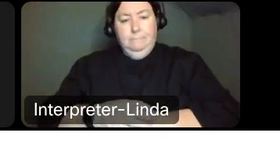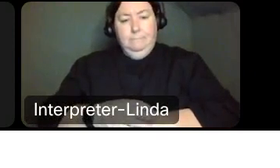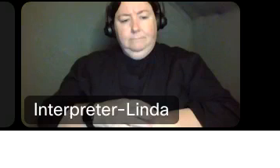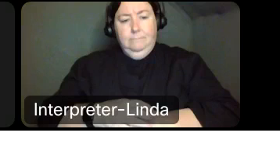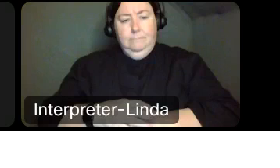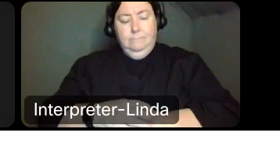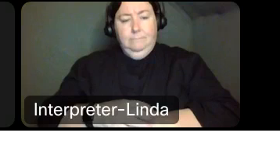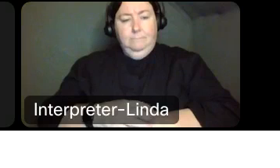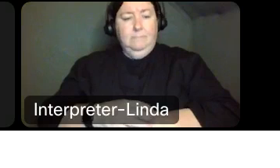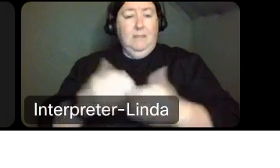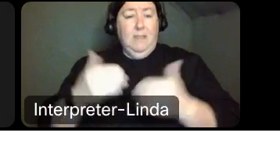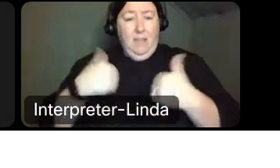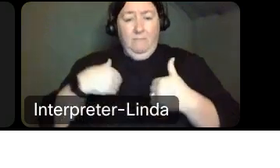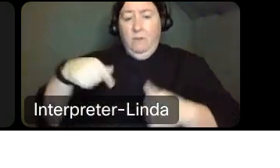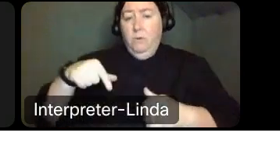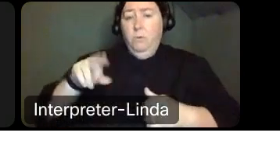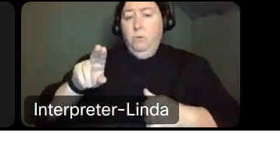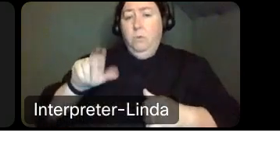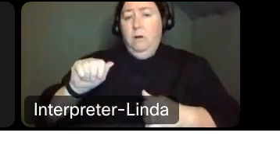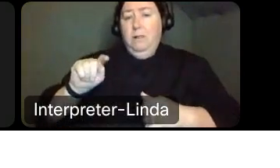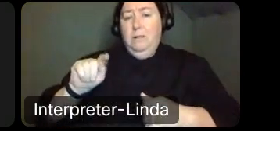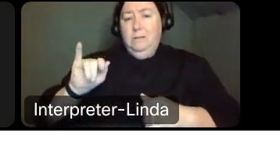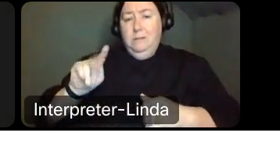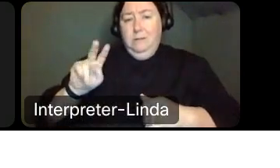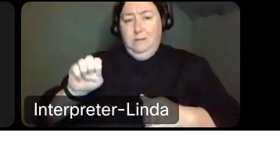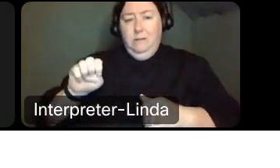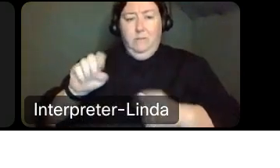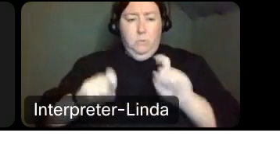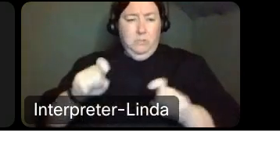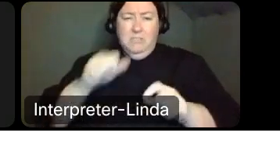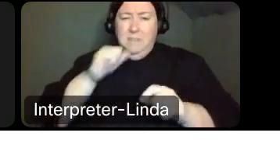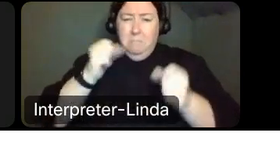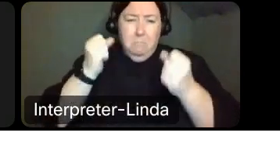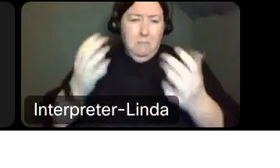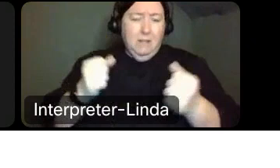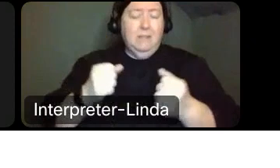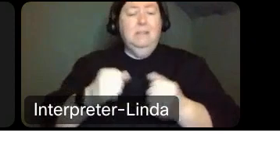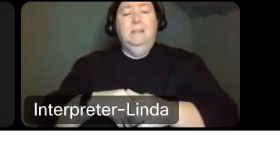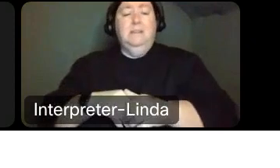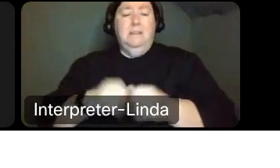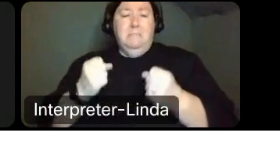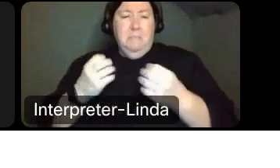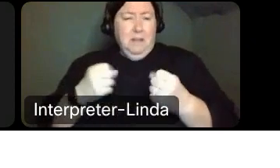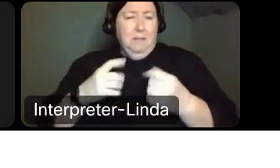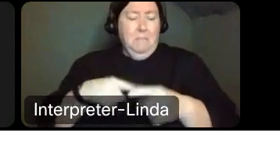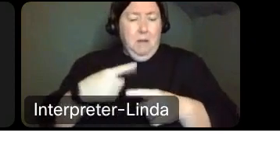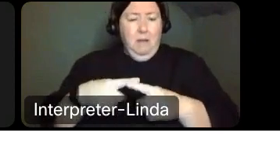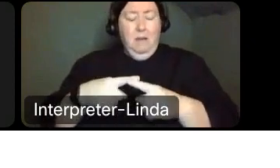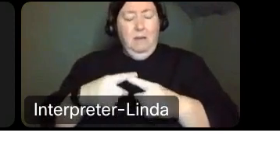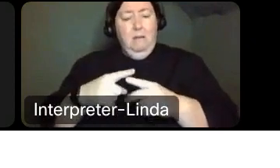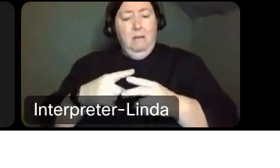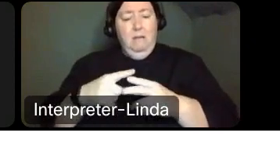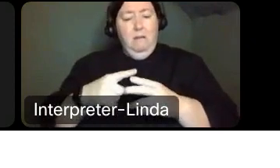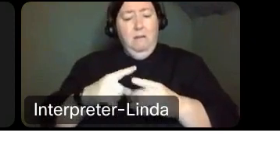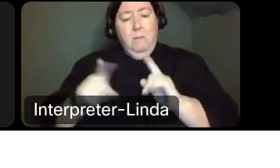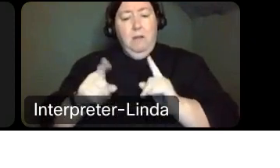We have some qualitative questions as well, not very many, but some sort of pieced in throughout the survey.